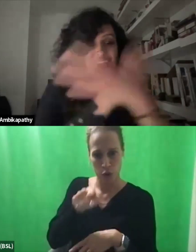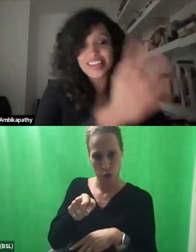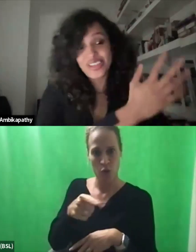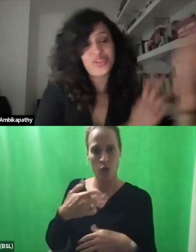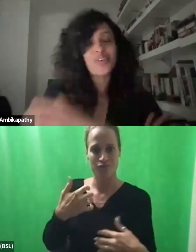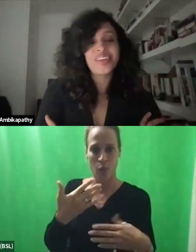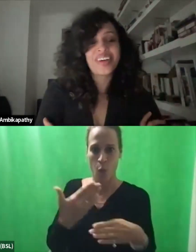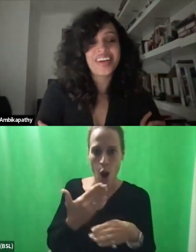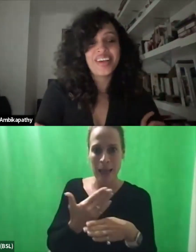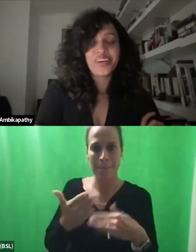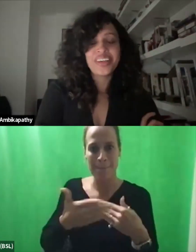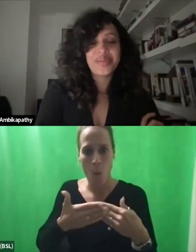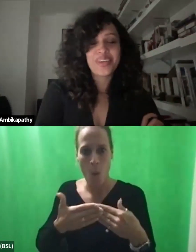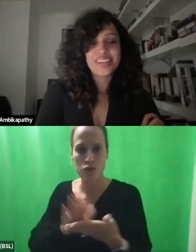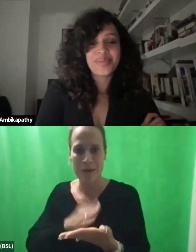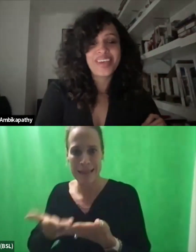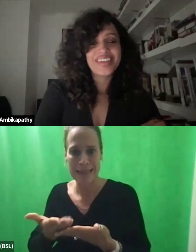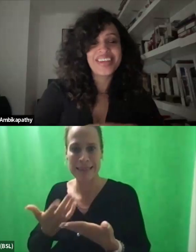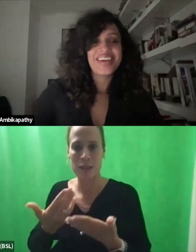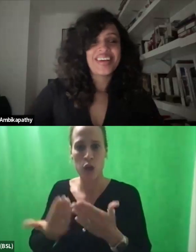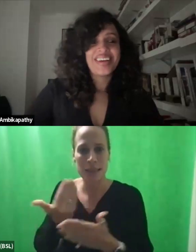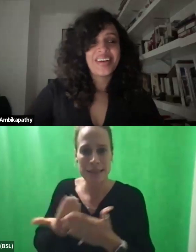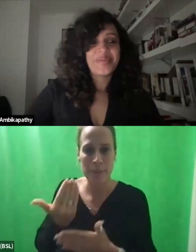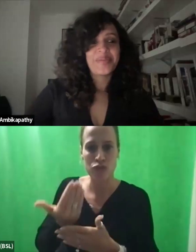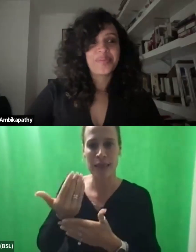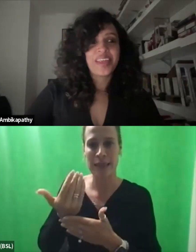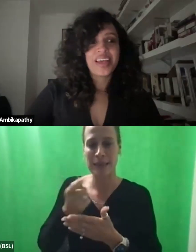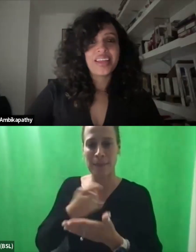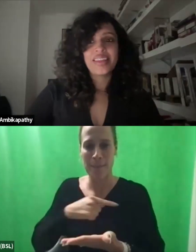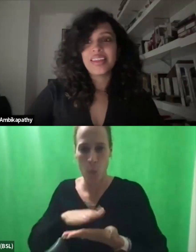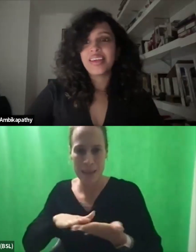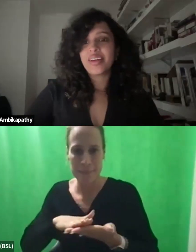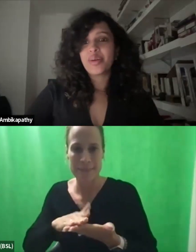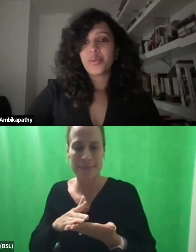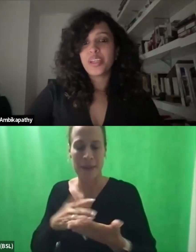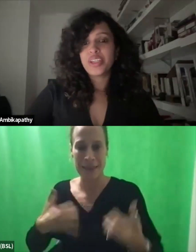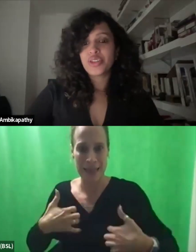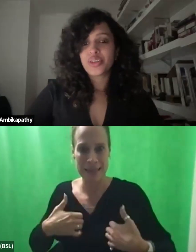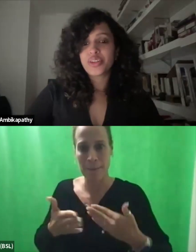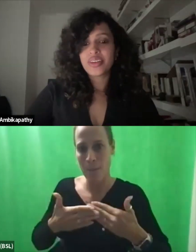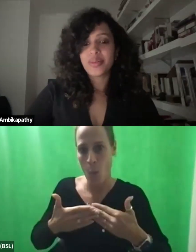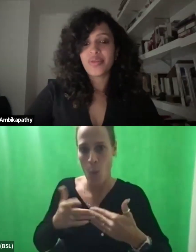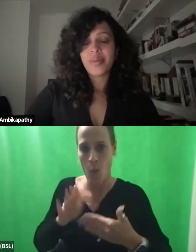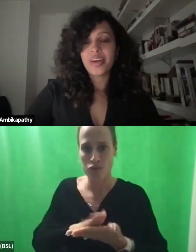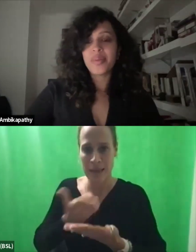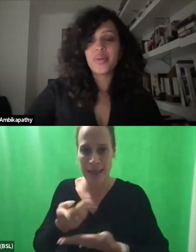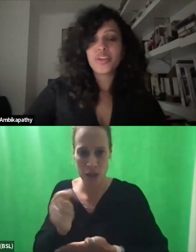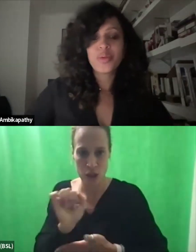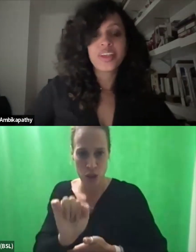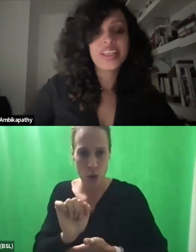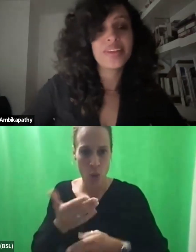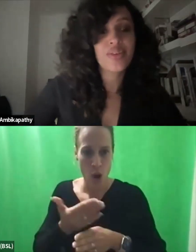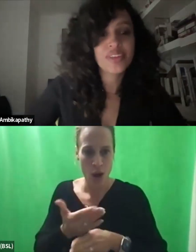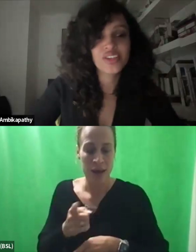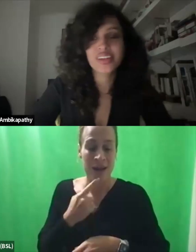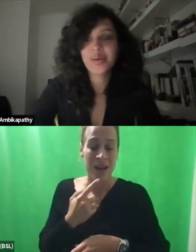yours and translations of your contemporaries and peers. I think we should be wrapping up. I wish